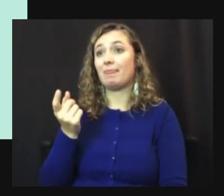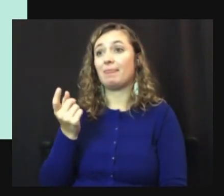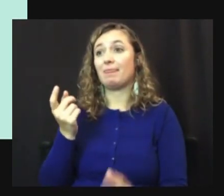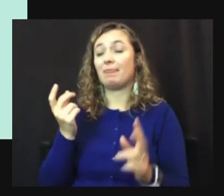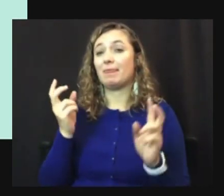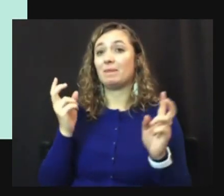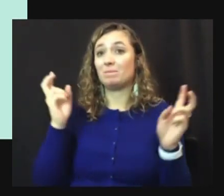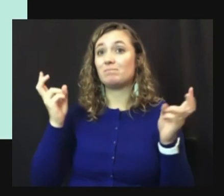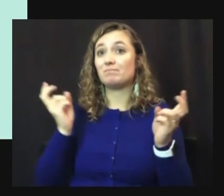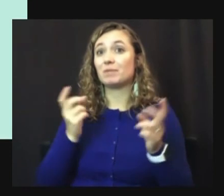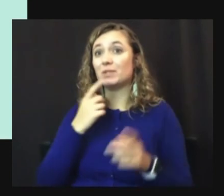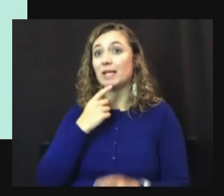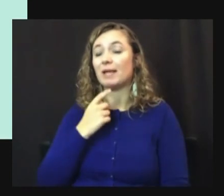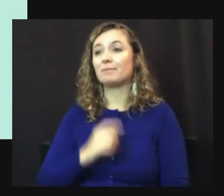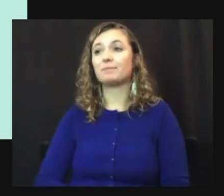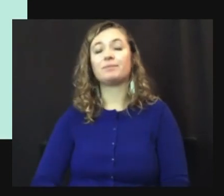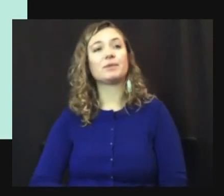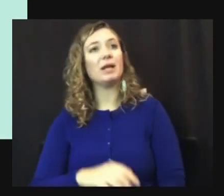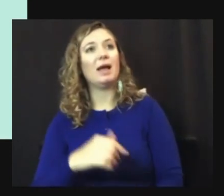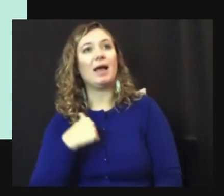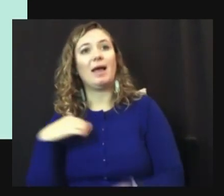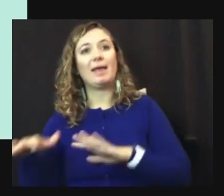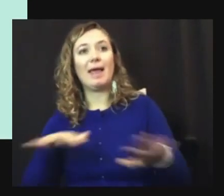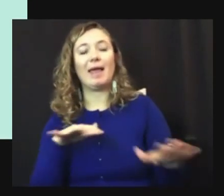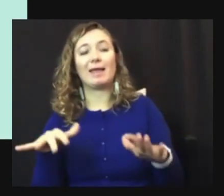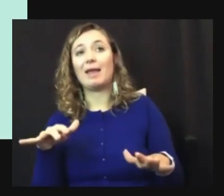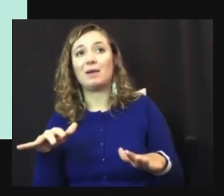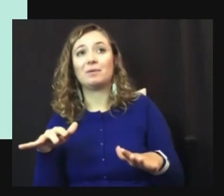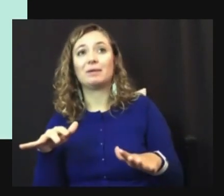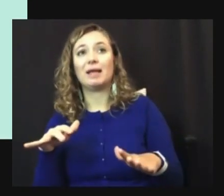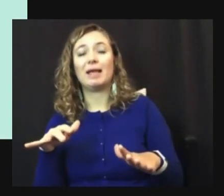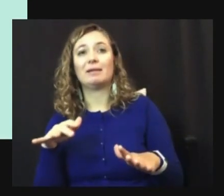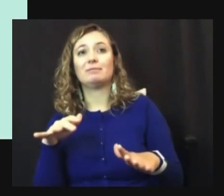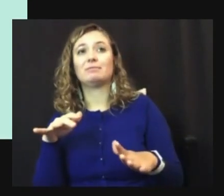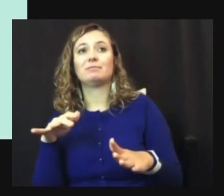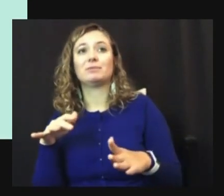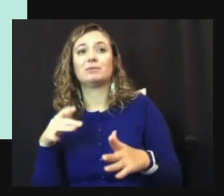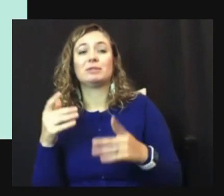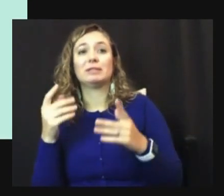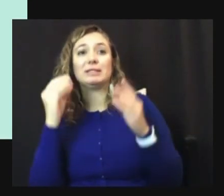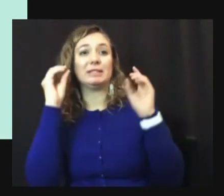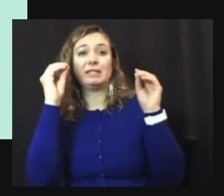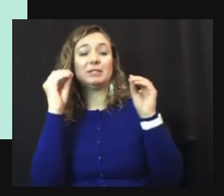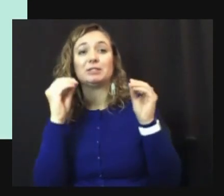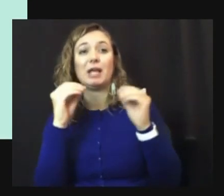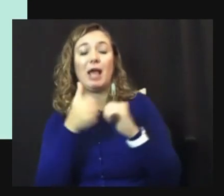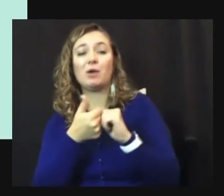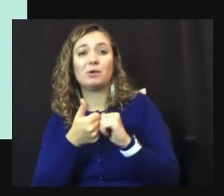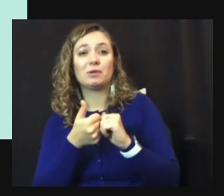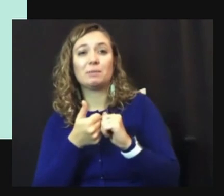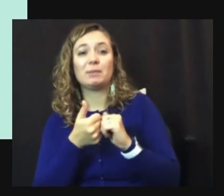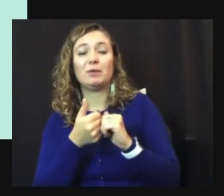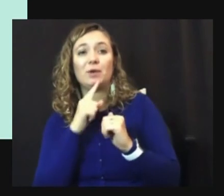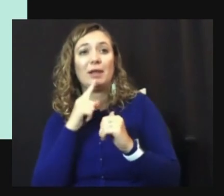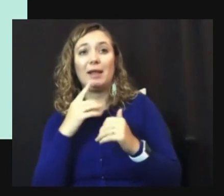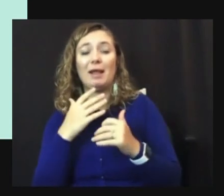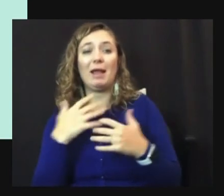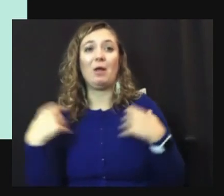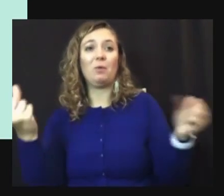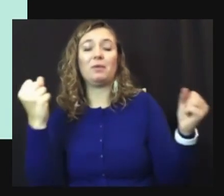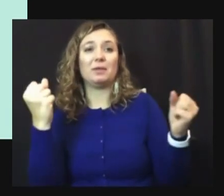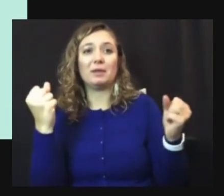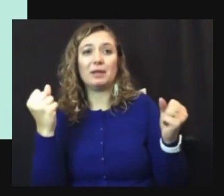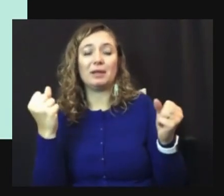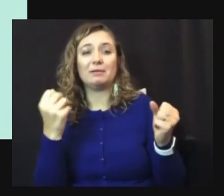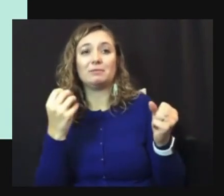I hang out with them and teach them to be like healthily, happily autistic. Like, we find favorite stims and we talk